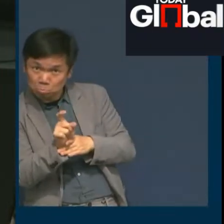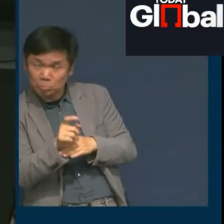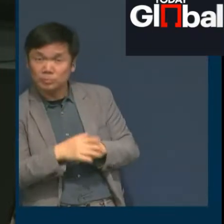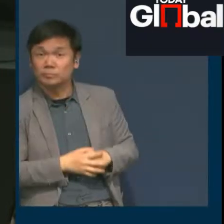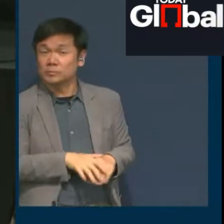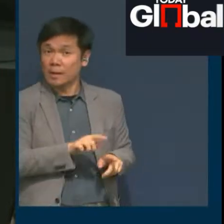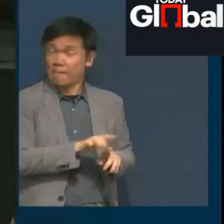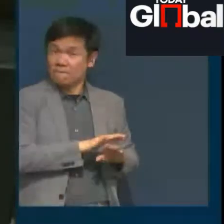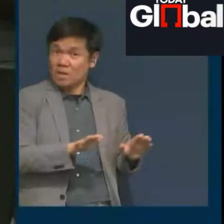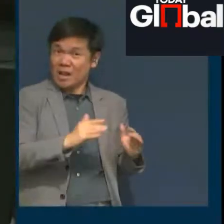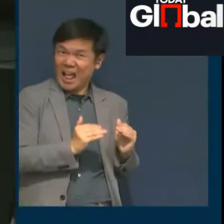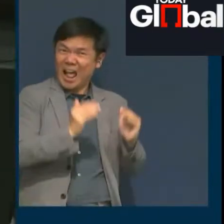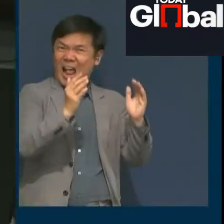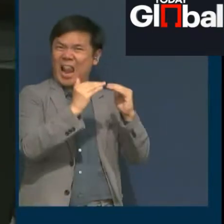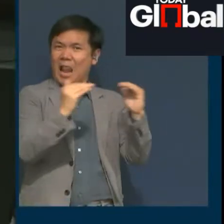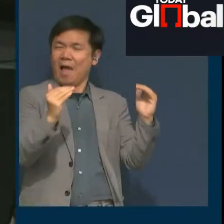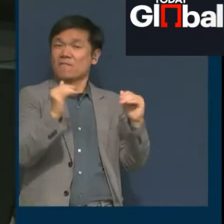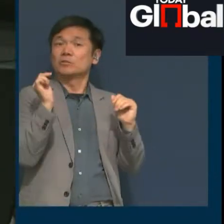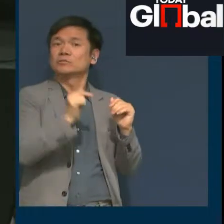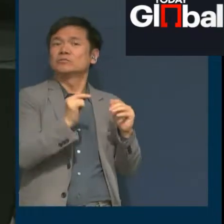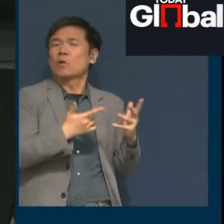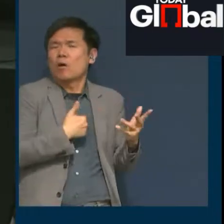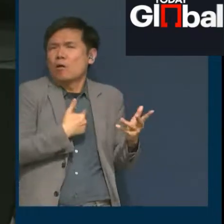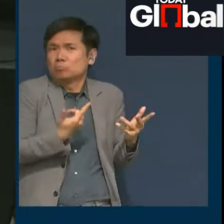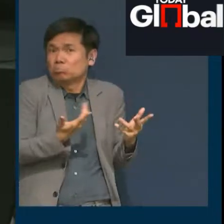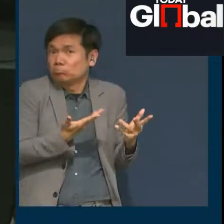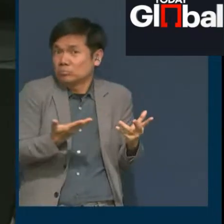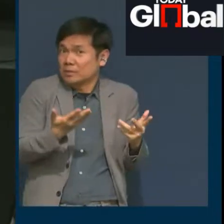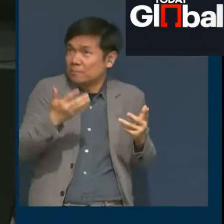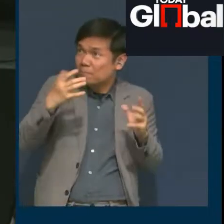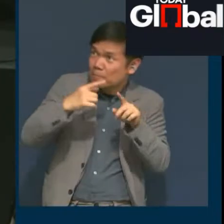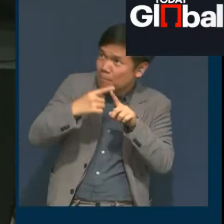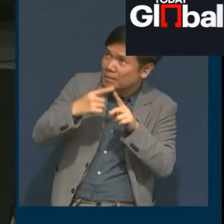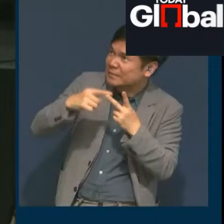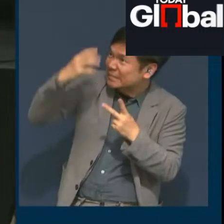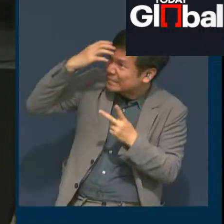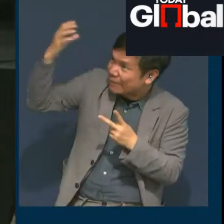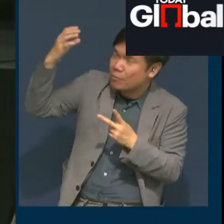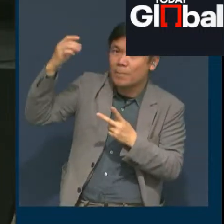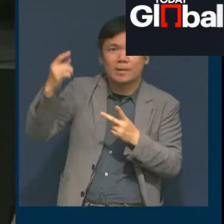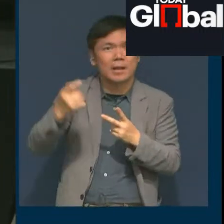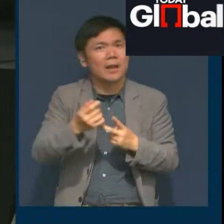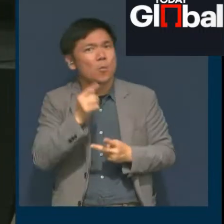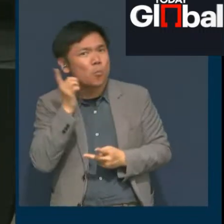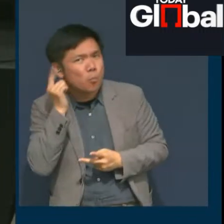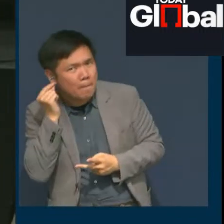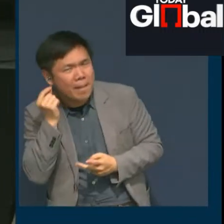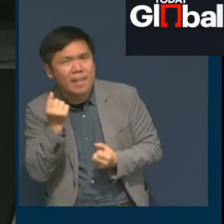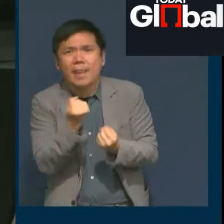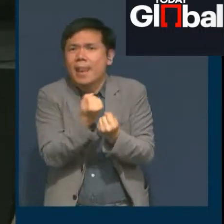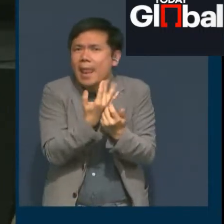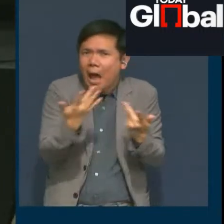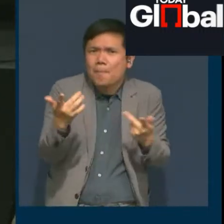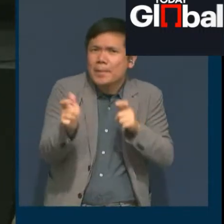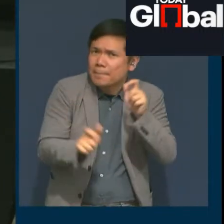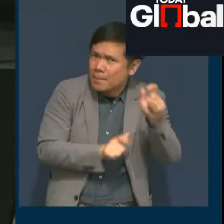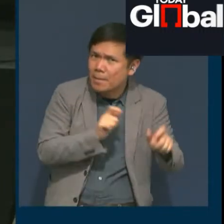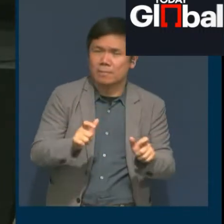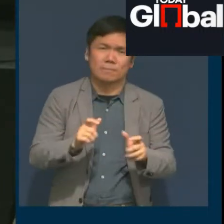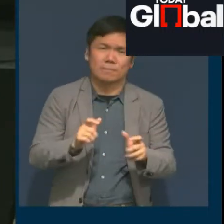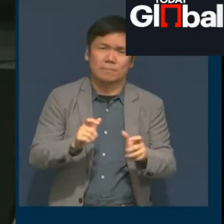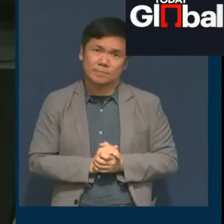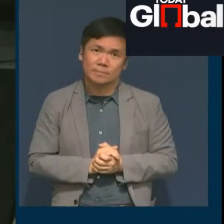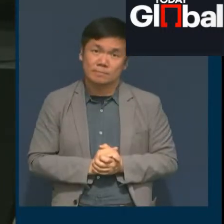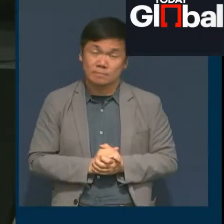occupy high-level positions in the government? What is the proportion of women? Can you provide us with information